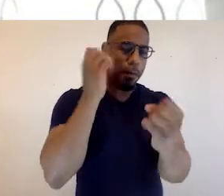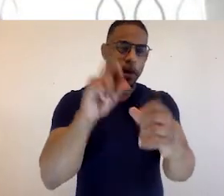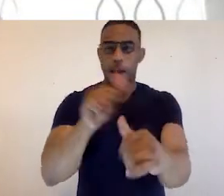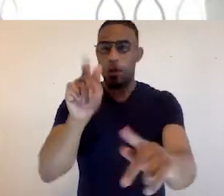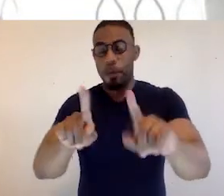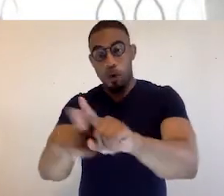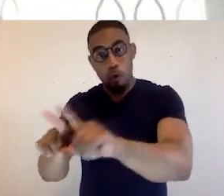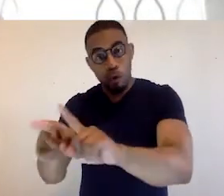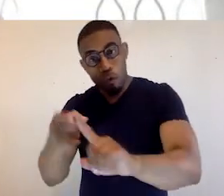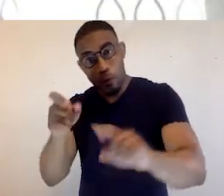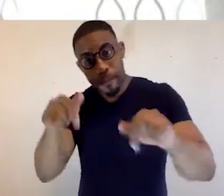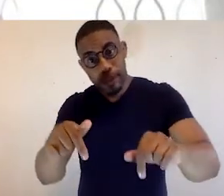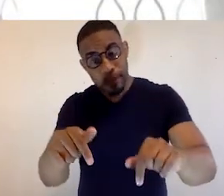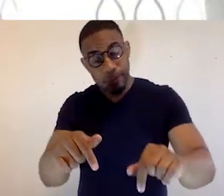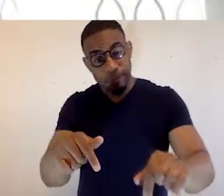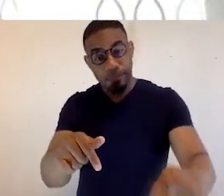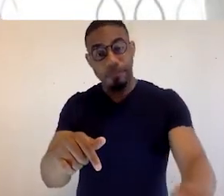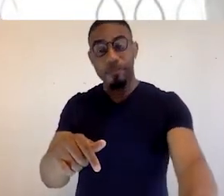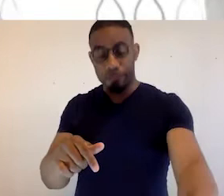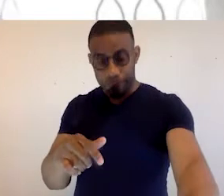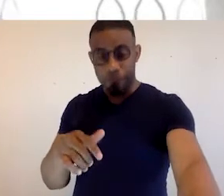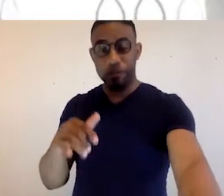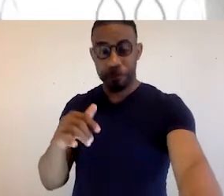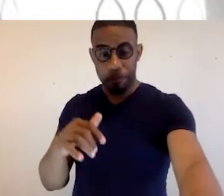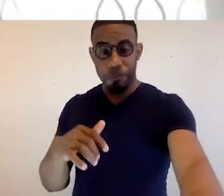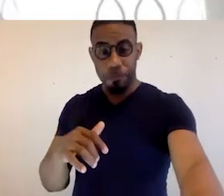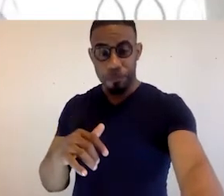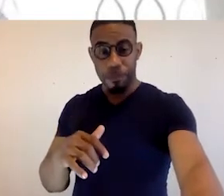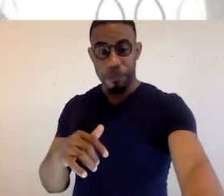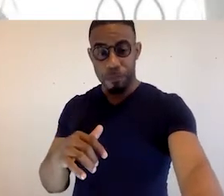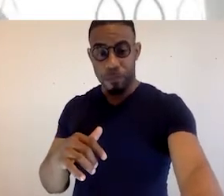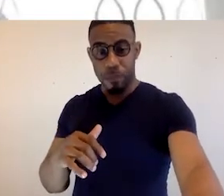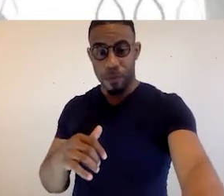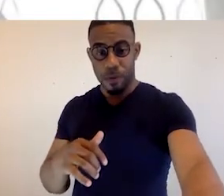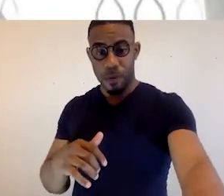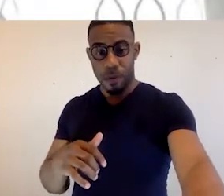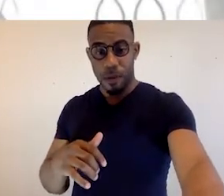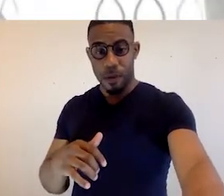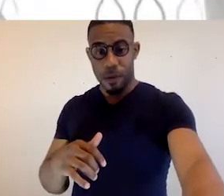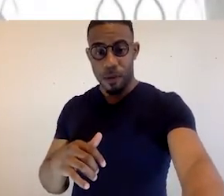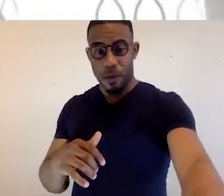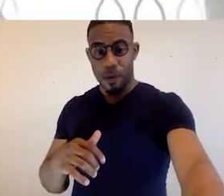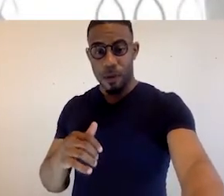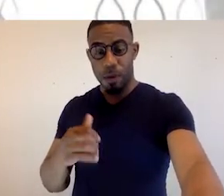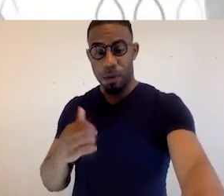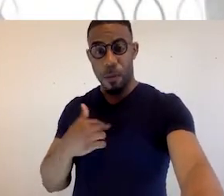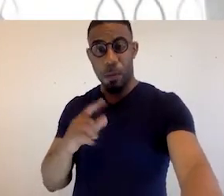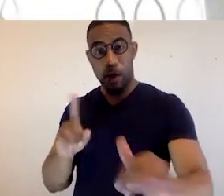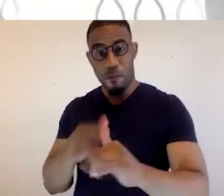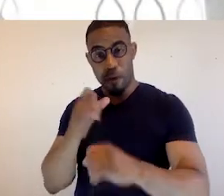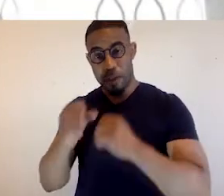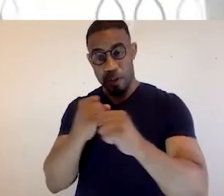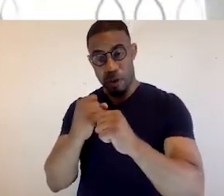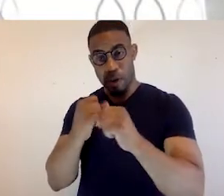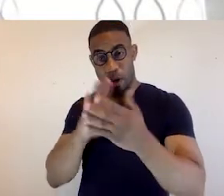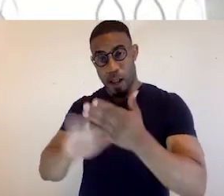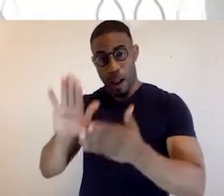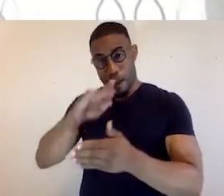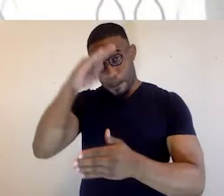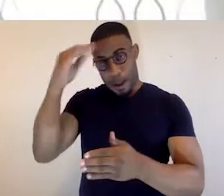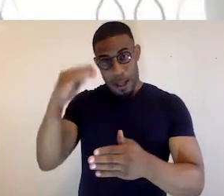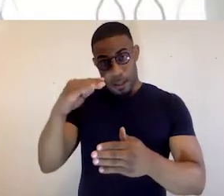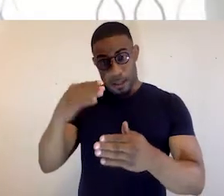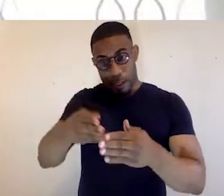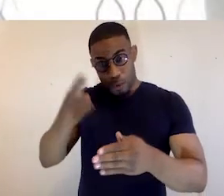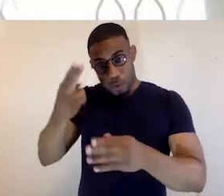people as well from this. My first year of college, our Black History Month convocation, the